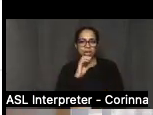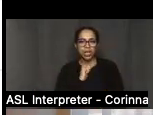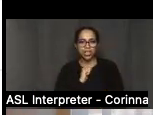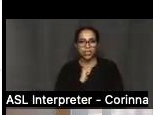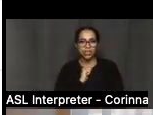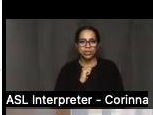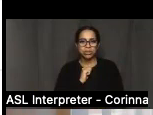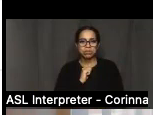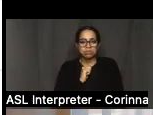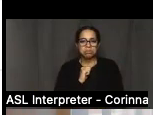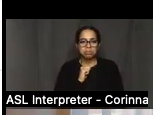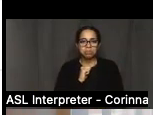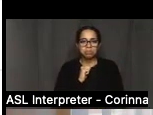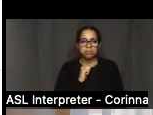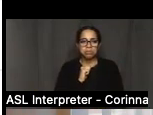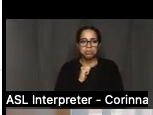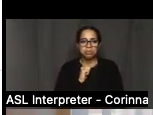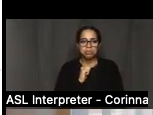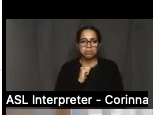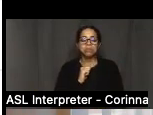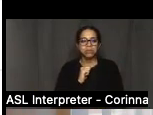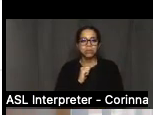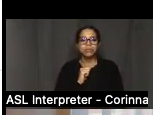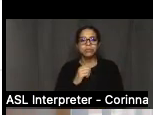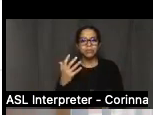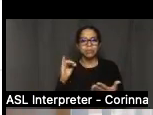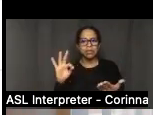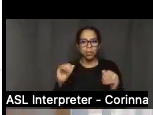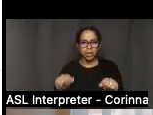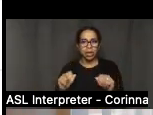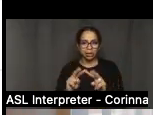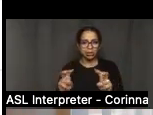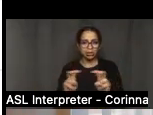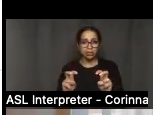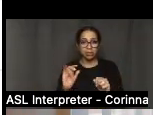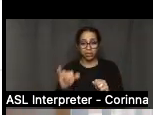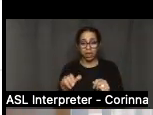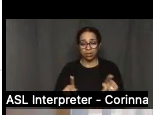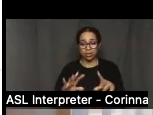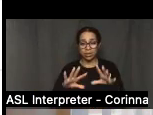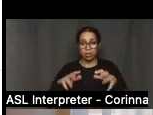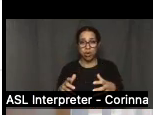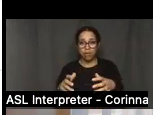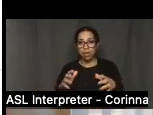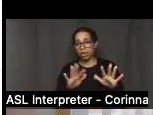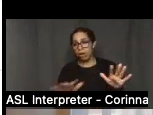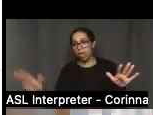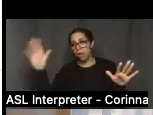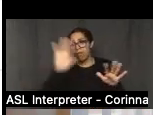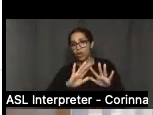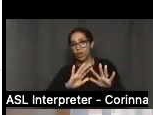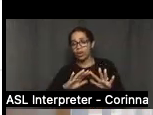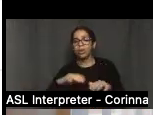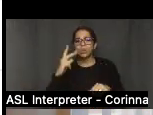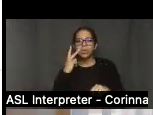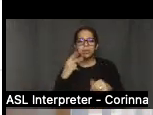So I think that if we can look at that demographic across the state, you can see where there's a little bit younger people in the Front Range, a little bit